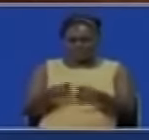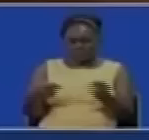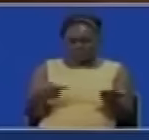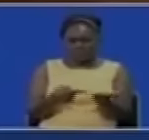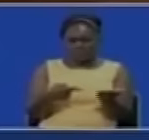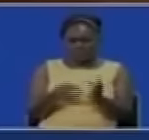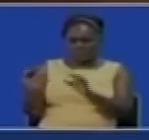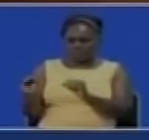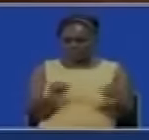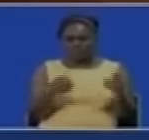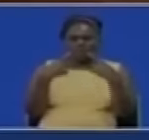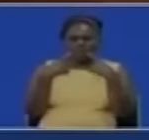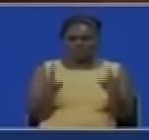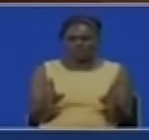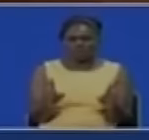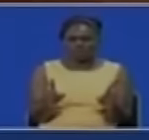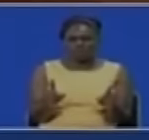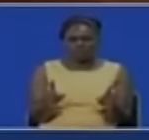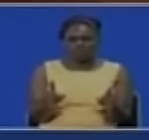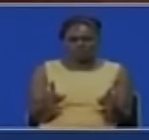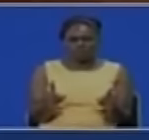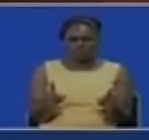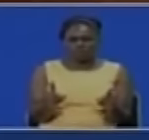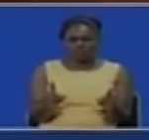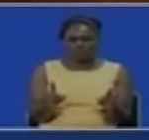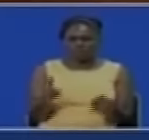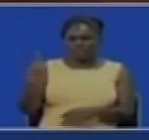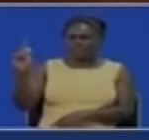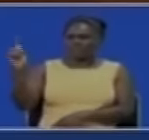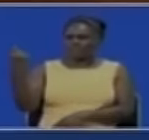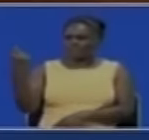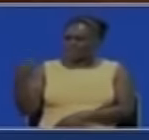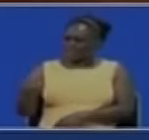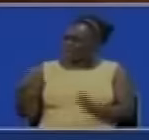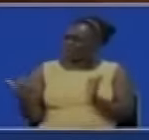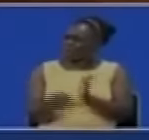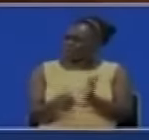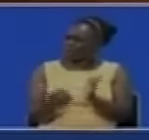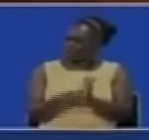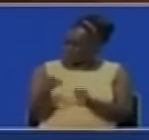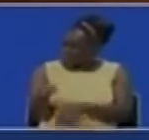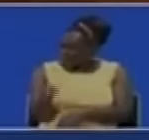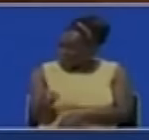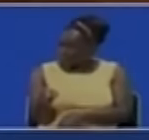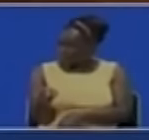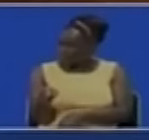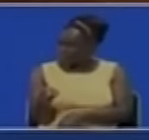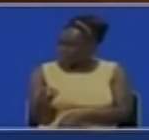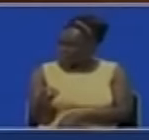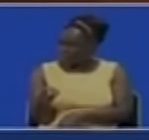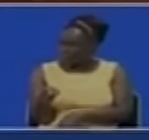voter transmission, electronic transmission of results. And for Kenya, that is where the bone of contention is, the point of